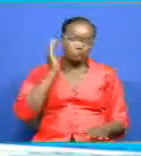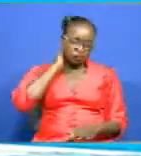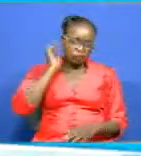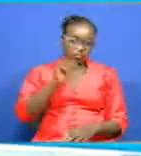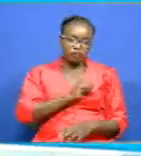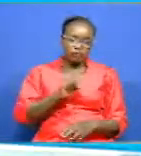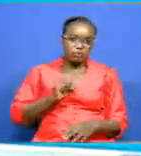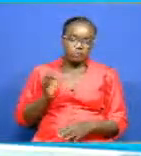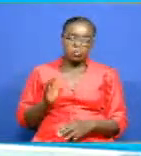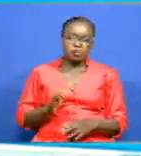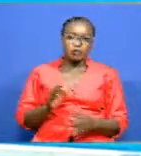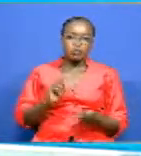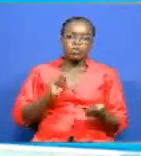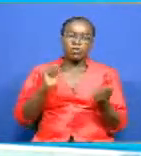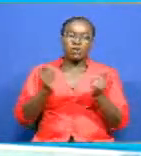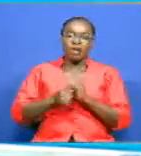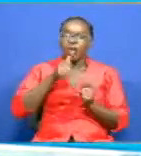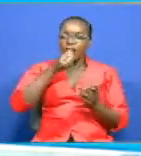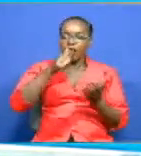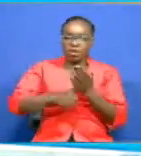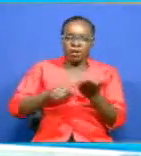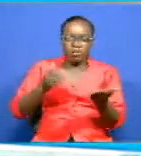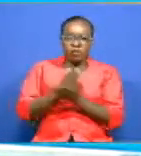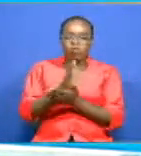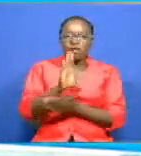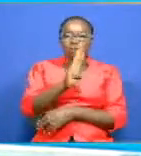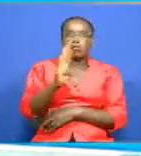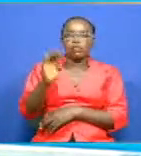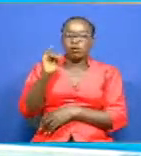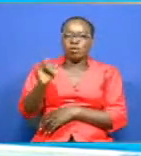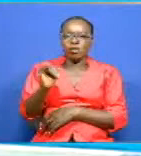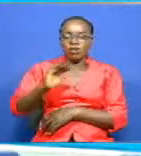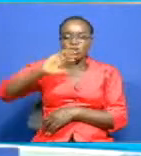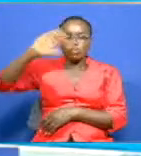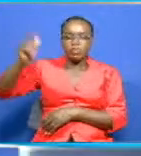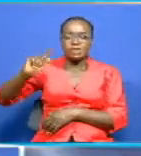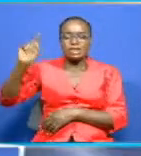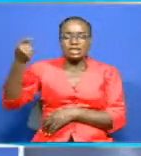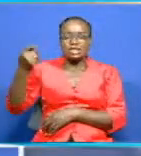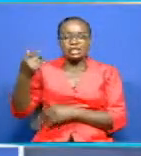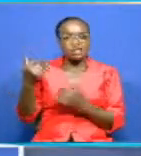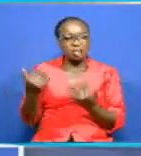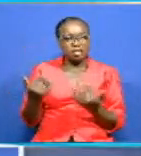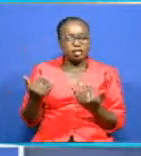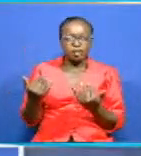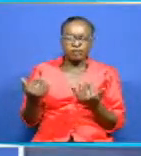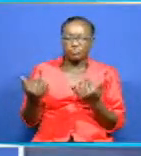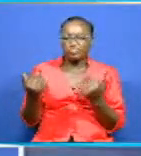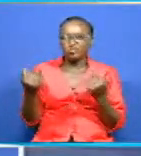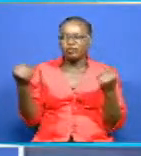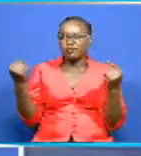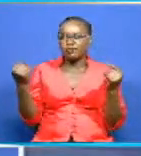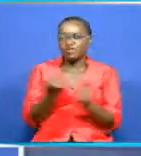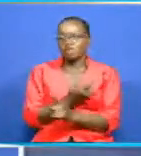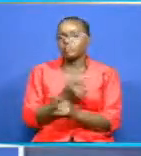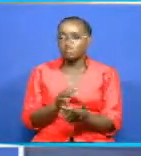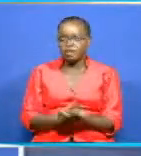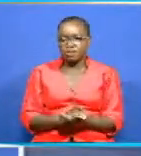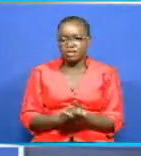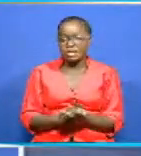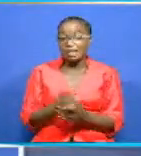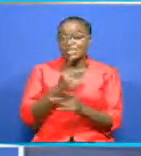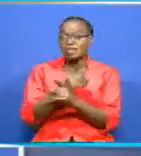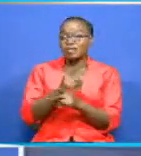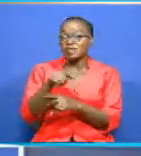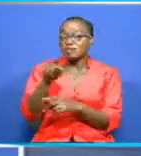Kang'ata now says his letter regarding the approval of the Building Bridges Initiative in Mount Kenya has been weaponized. Kang'ata defended himself